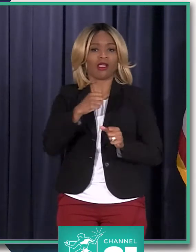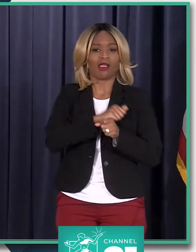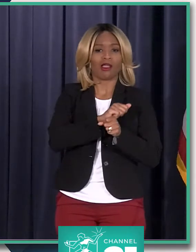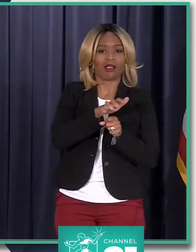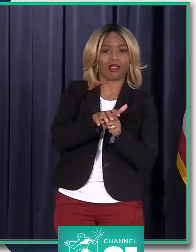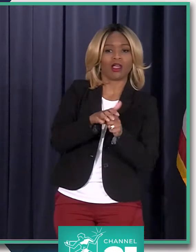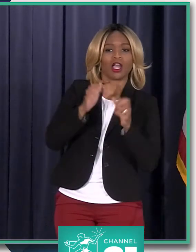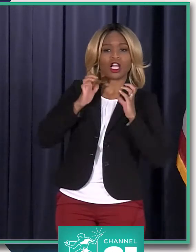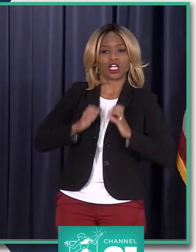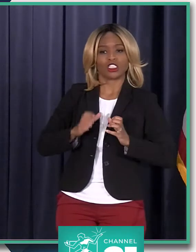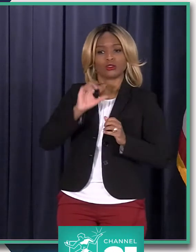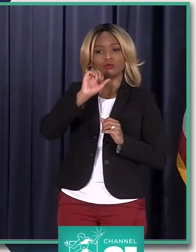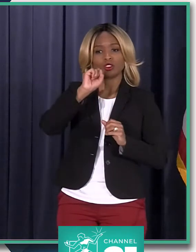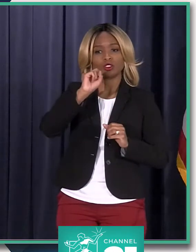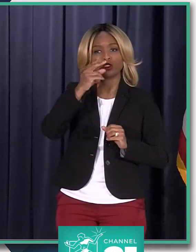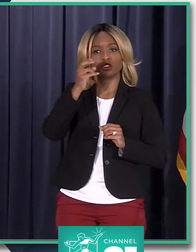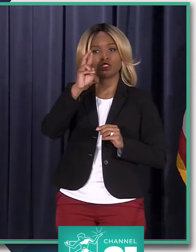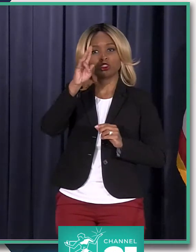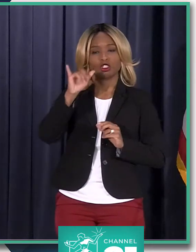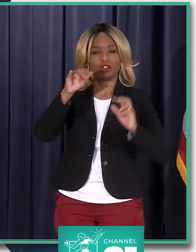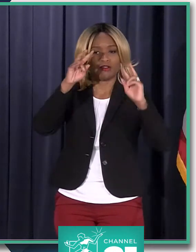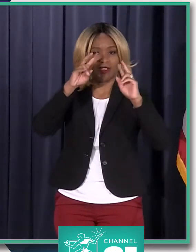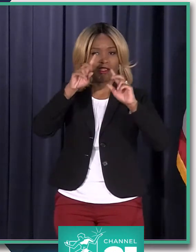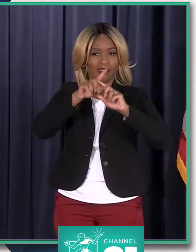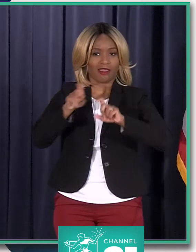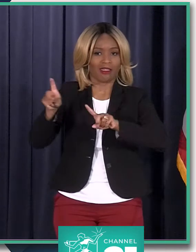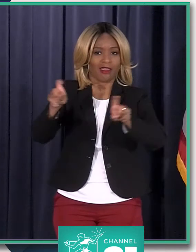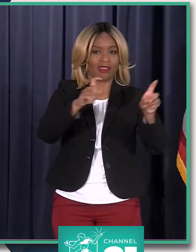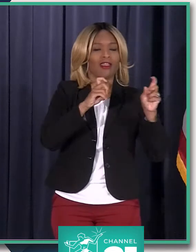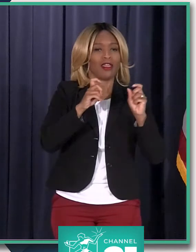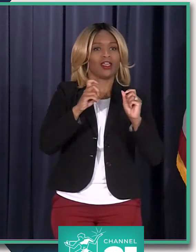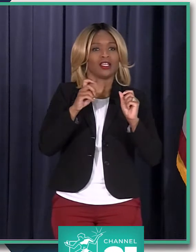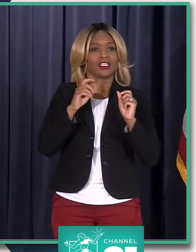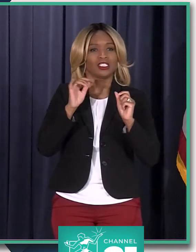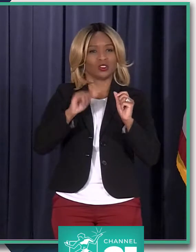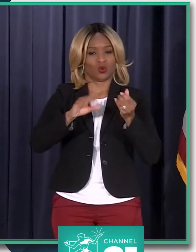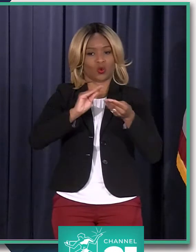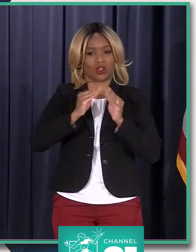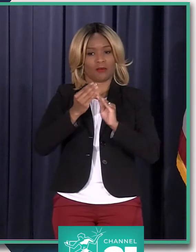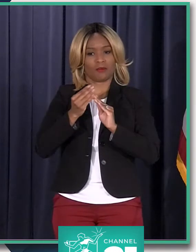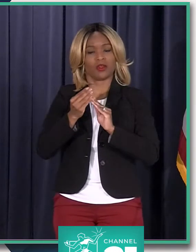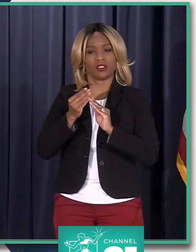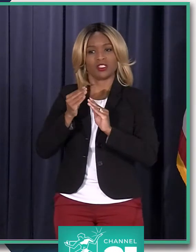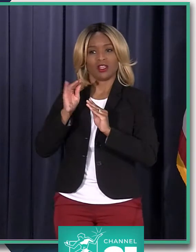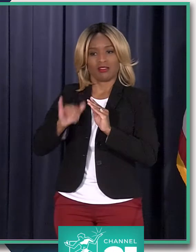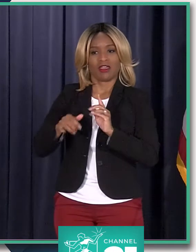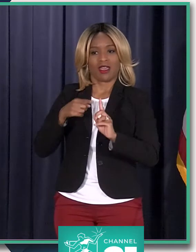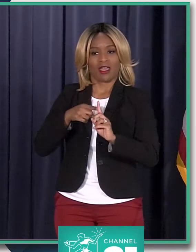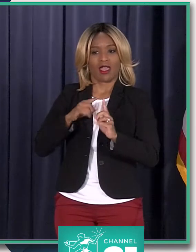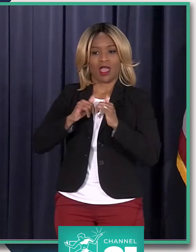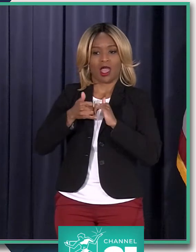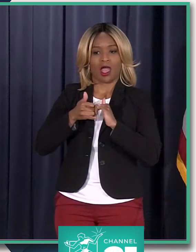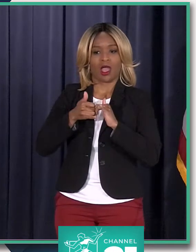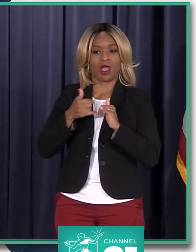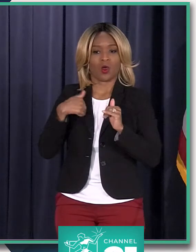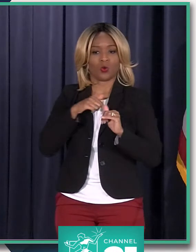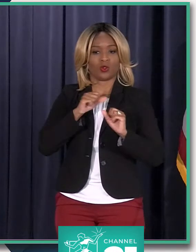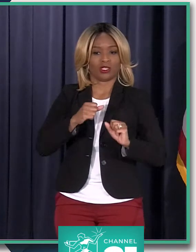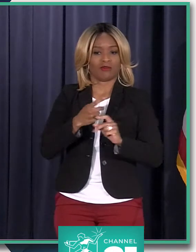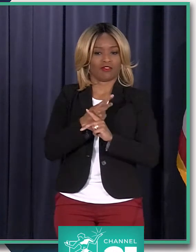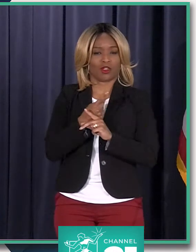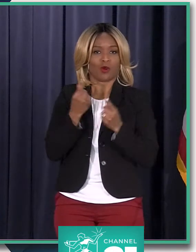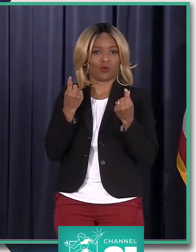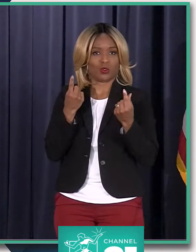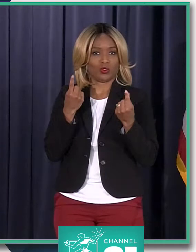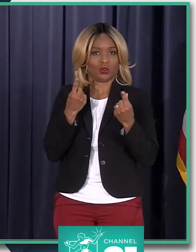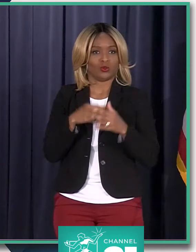customer survey. And I'll talk about that a little later, because I think statistics are the way to go as far as figuring out what we're going to do, which is